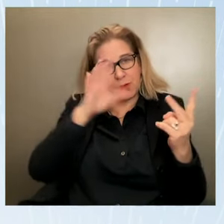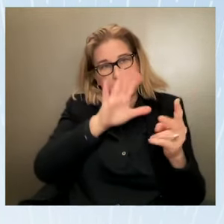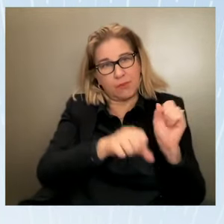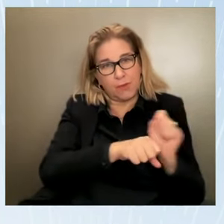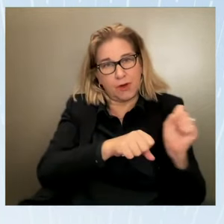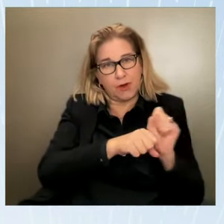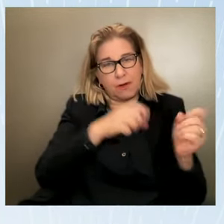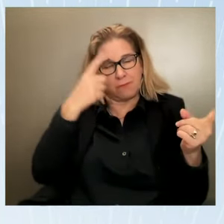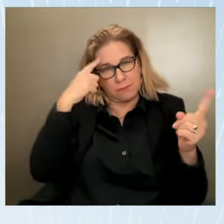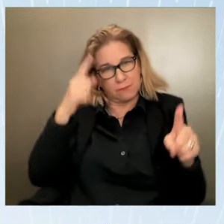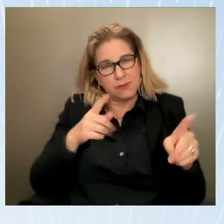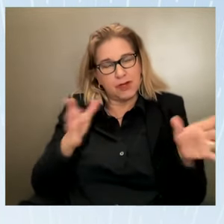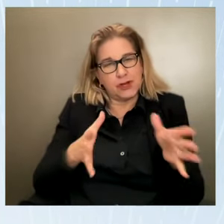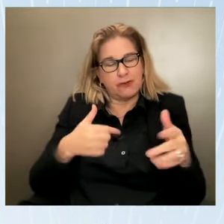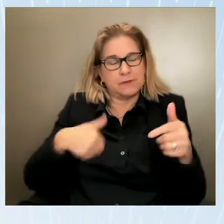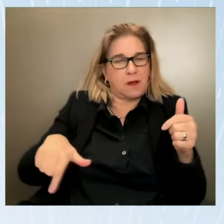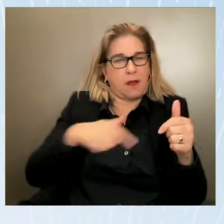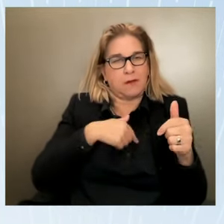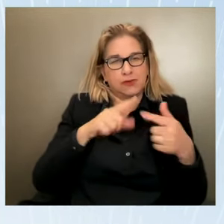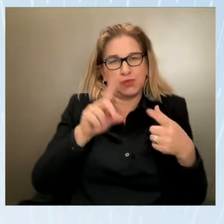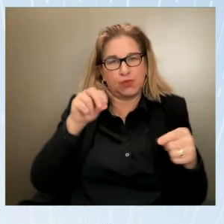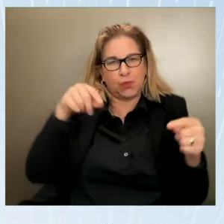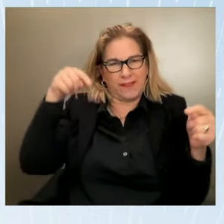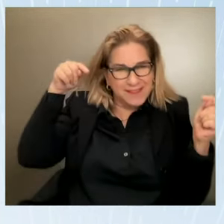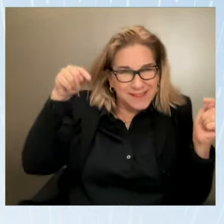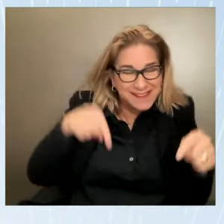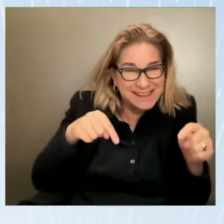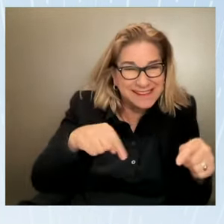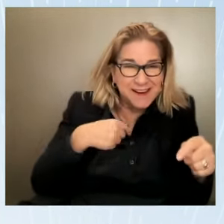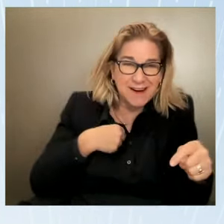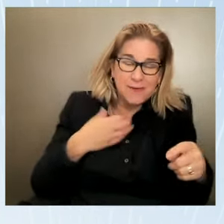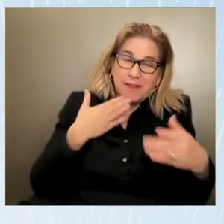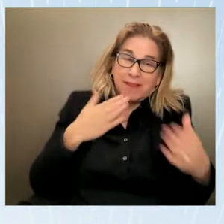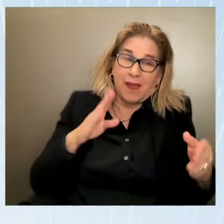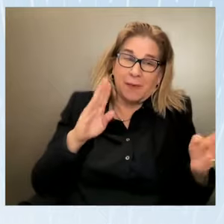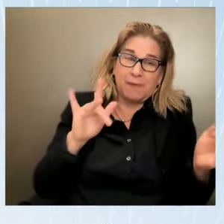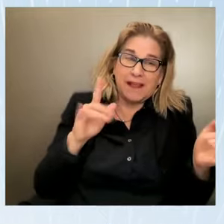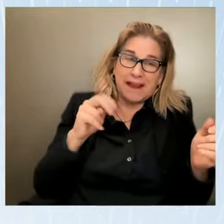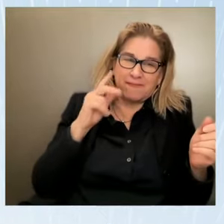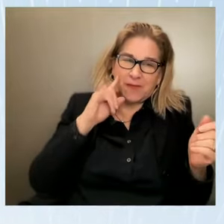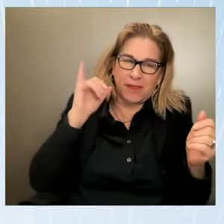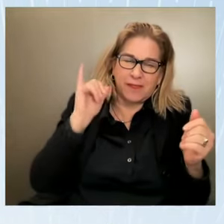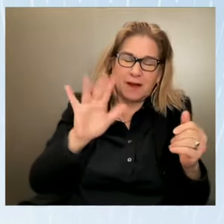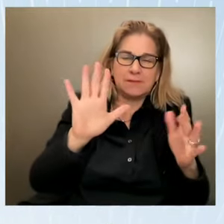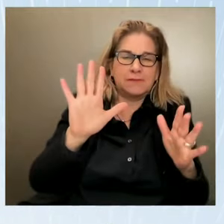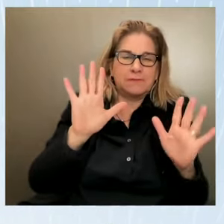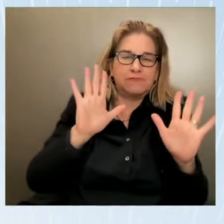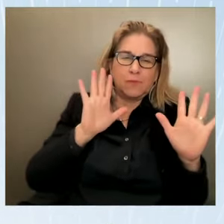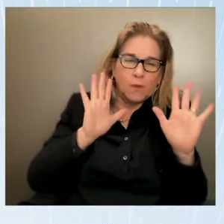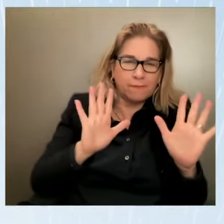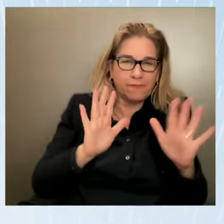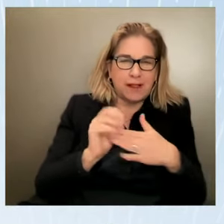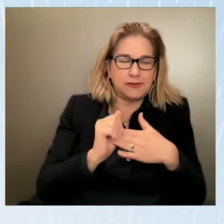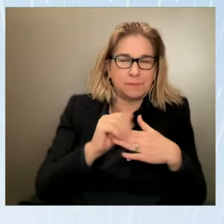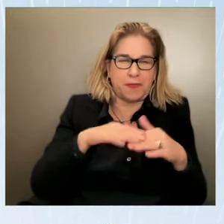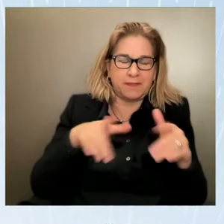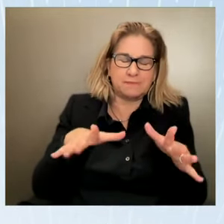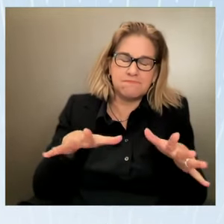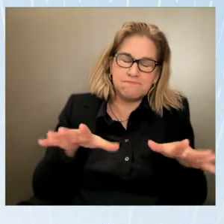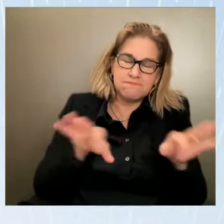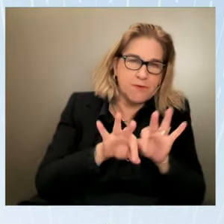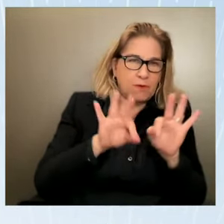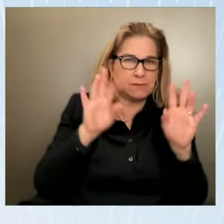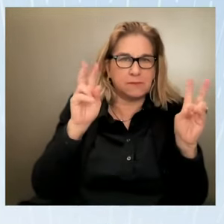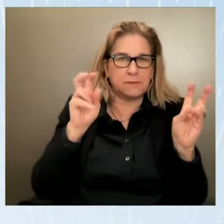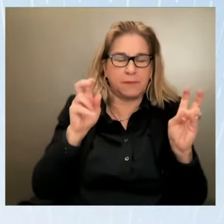Secretary Blinken, for your leadership on this important issue. Thank you all. Linda, my thanks to you, and really thanks for taking this this fight